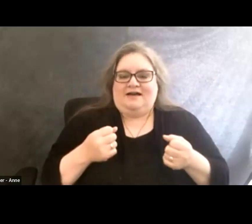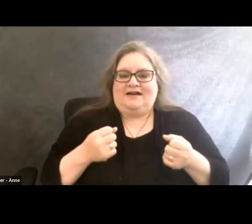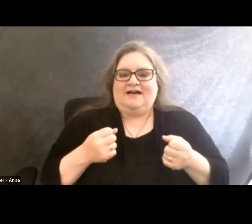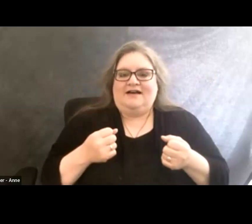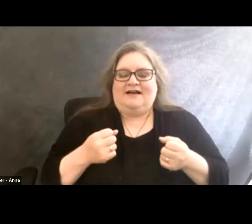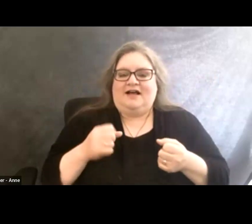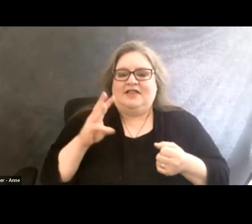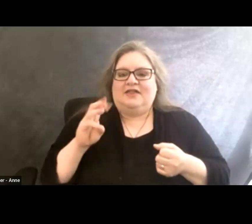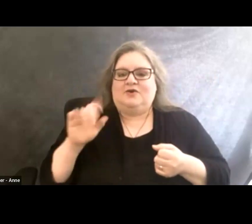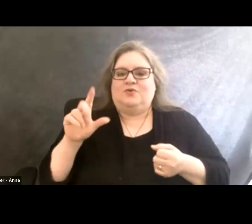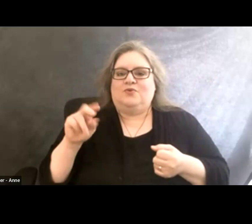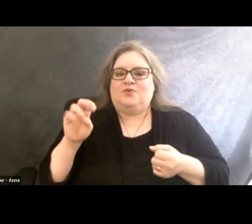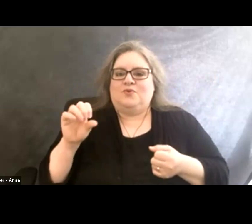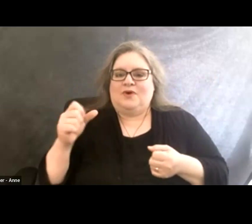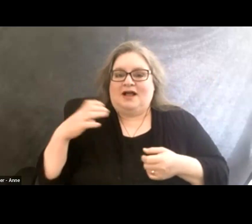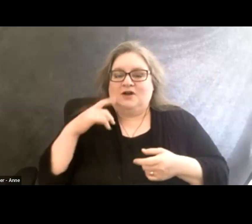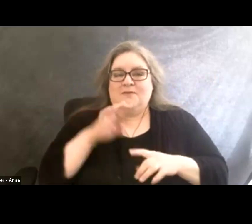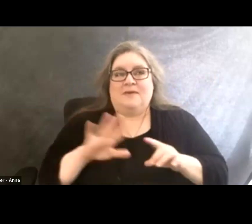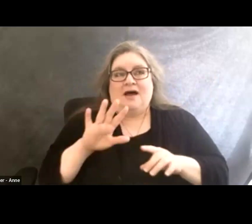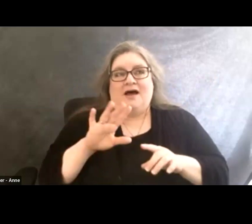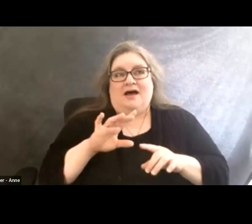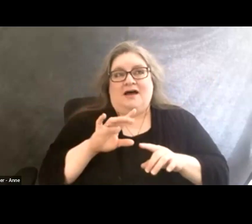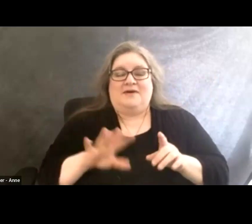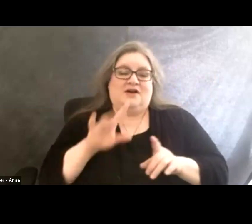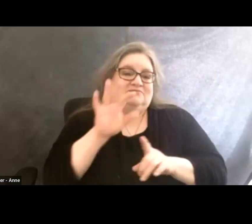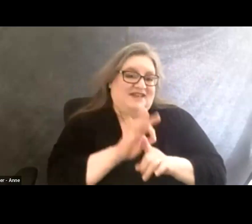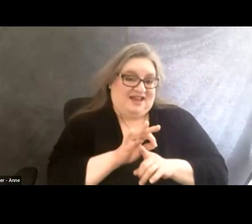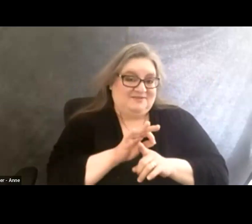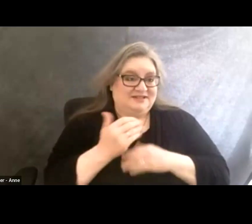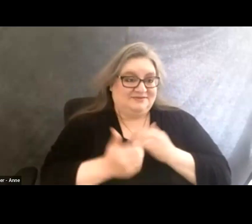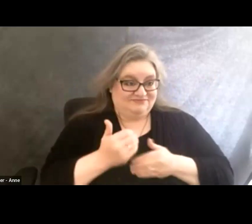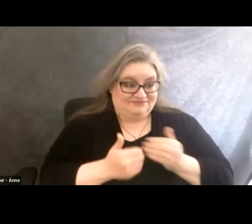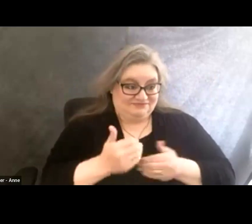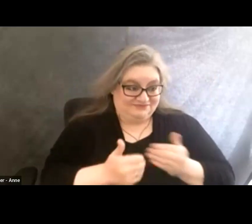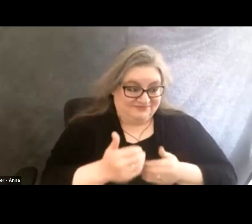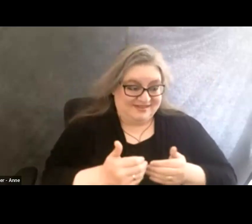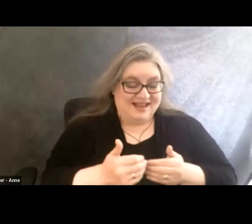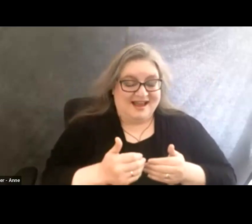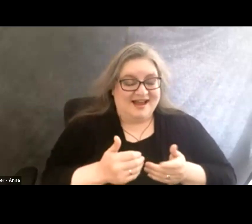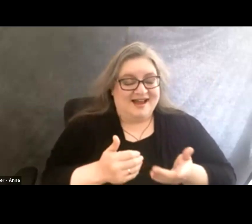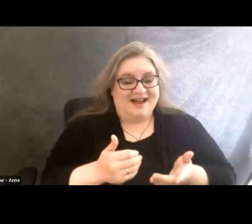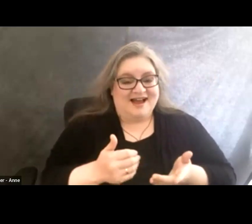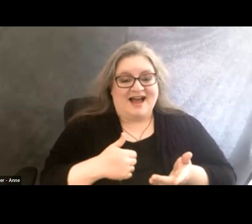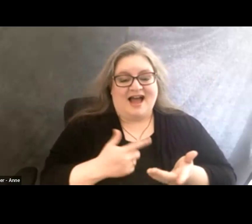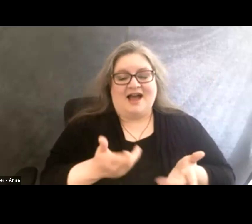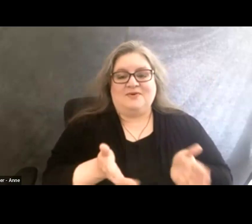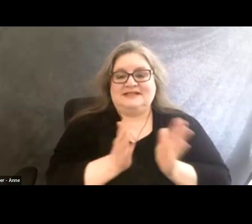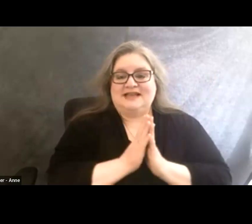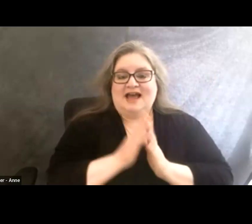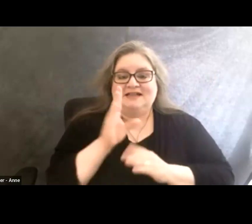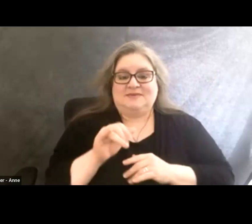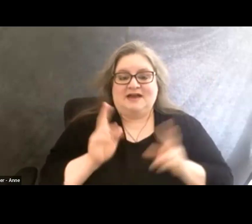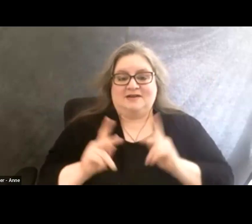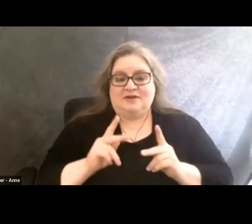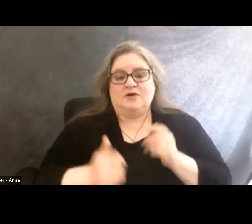about 9 months into that journey, I was being asked by